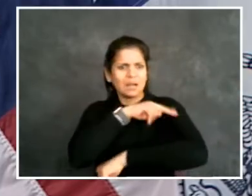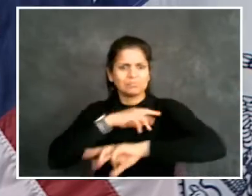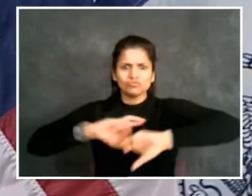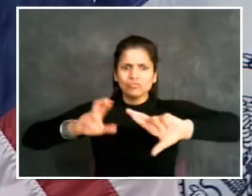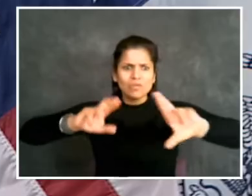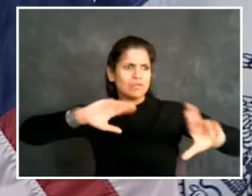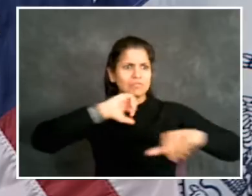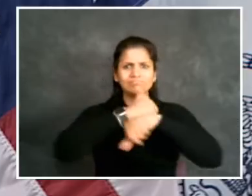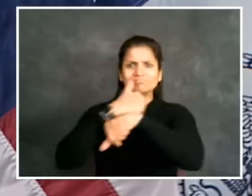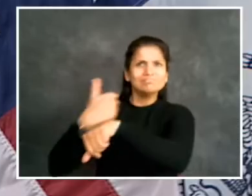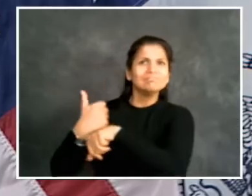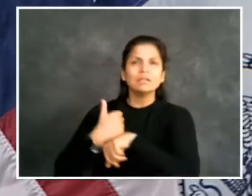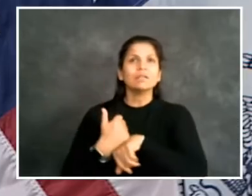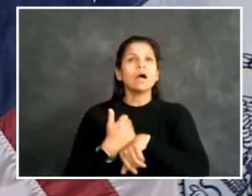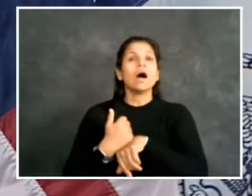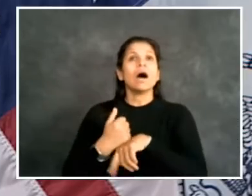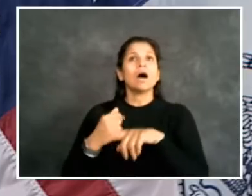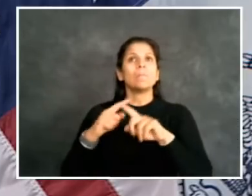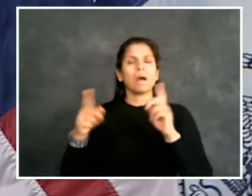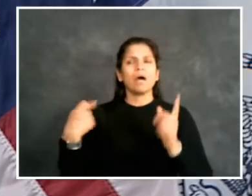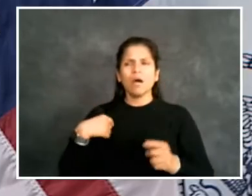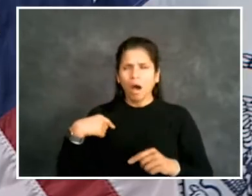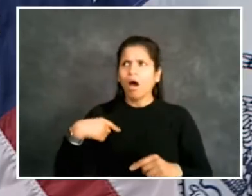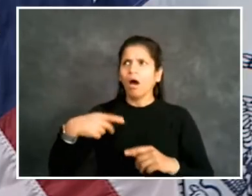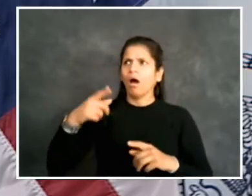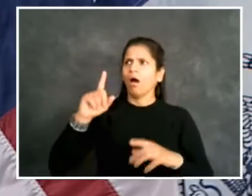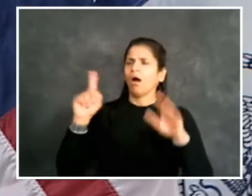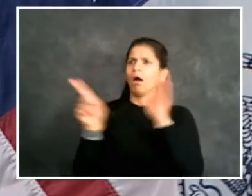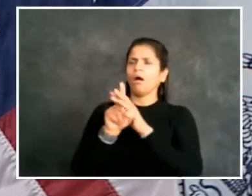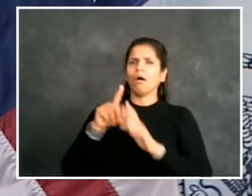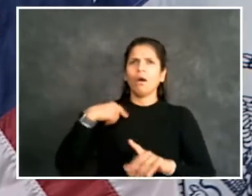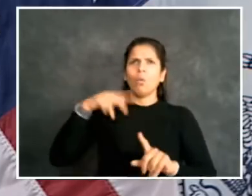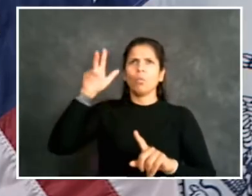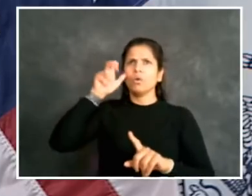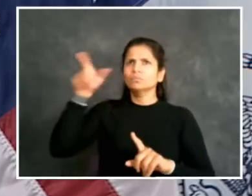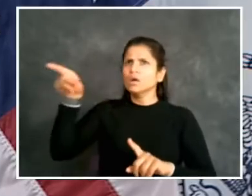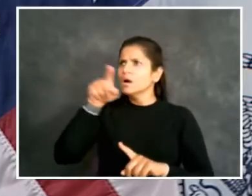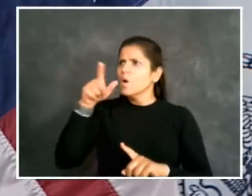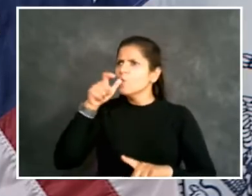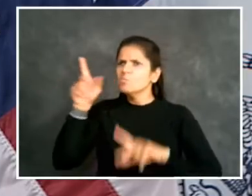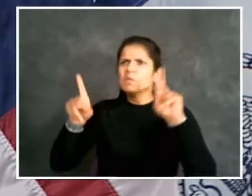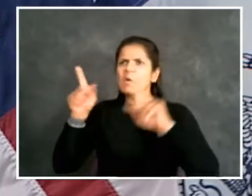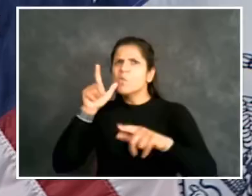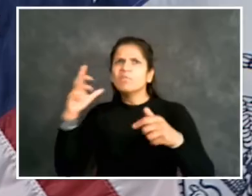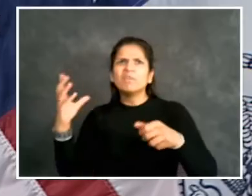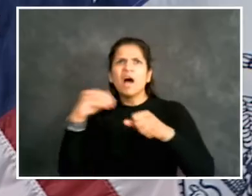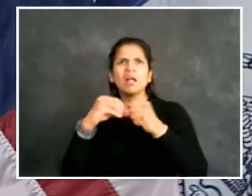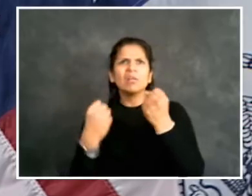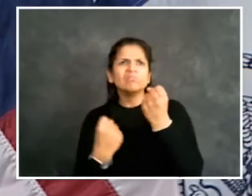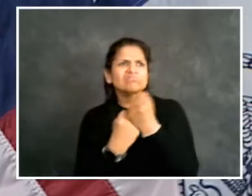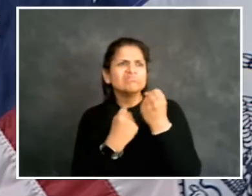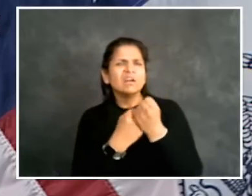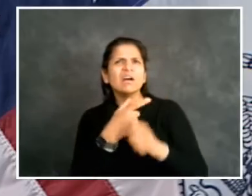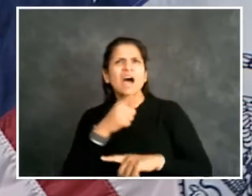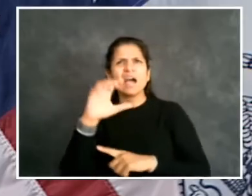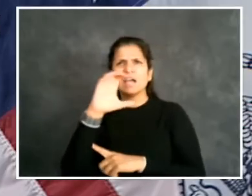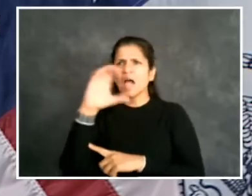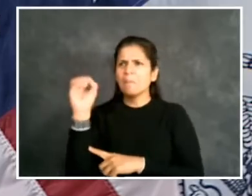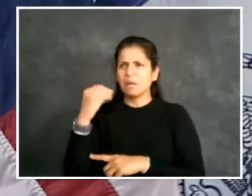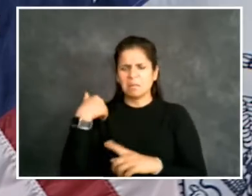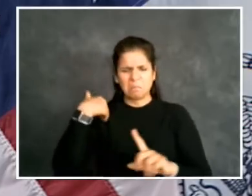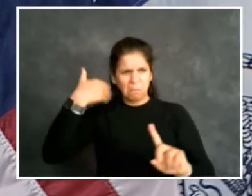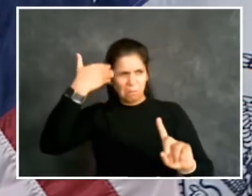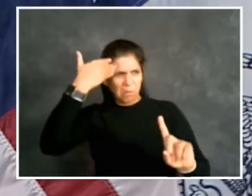about the history of the organization. The more I learned, the more concerned I got. There have been a number of efforts to make clear, and I want